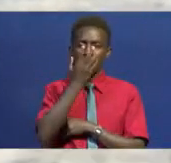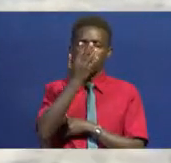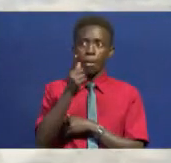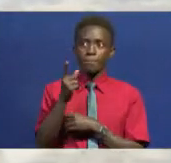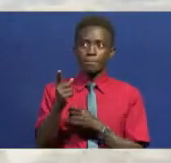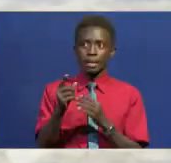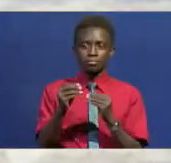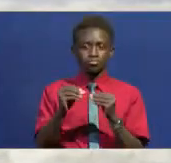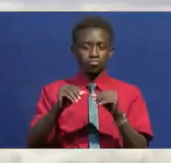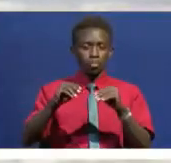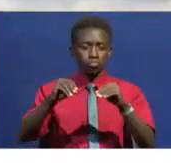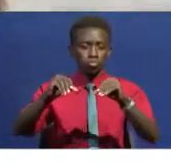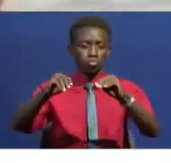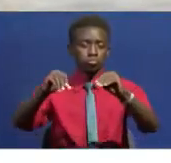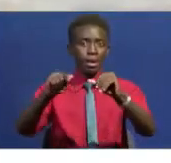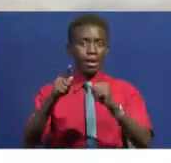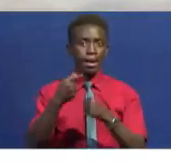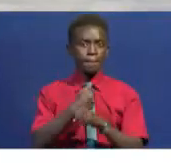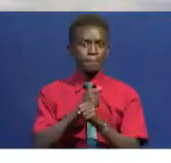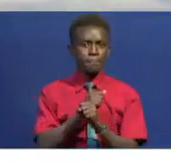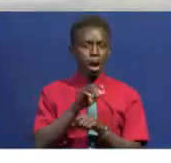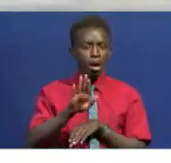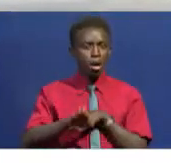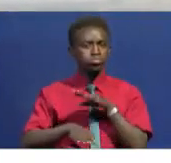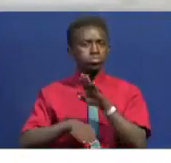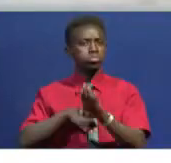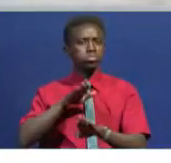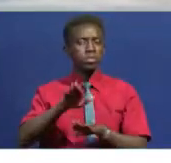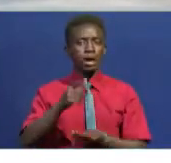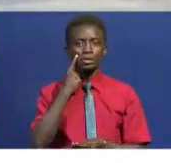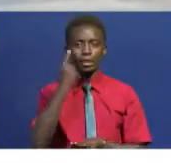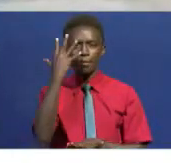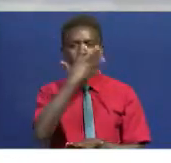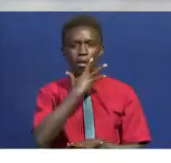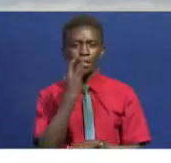feet, inviting you to explore the beauty that lies ahead.